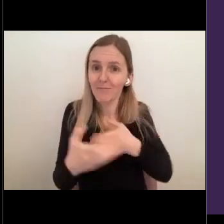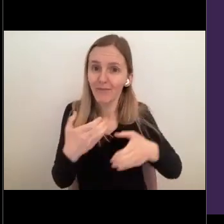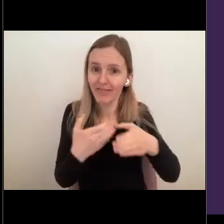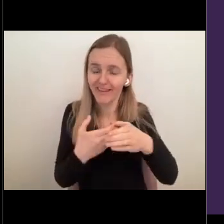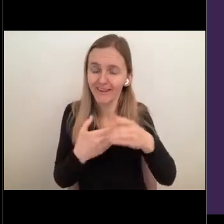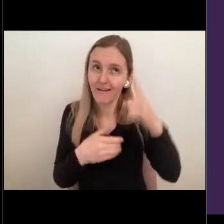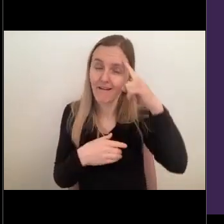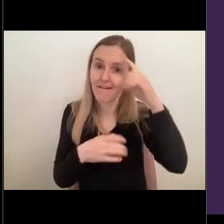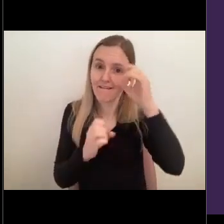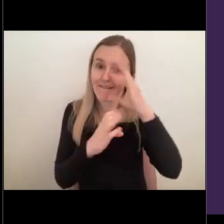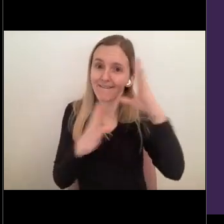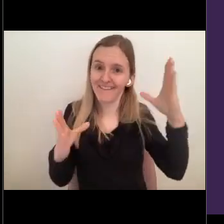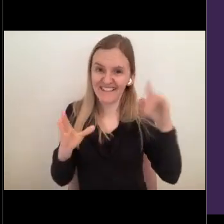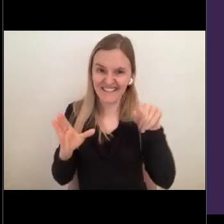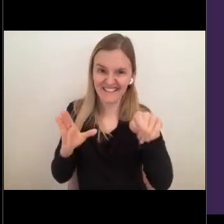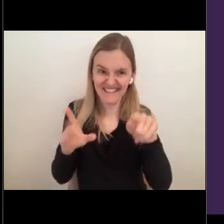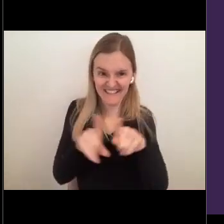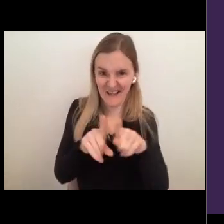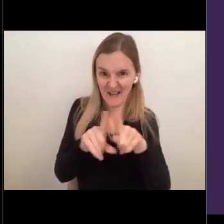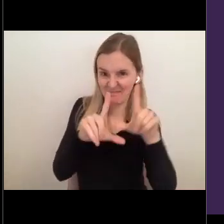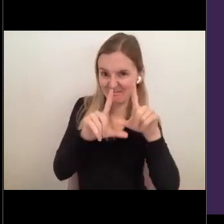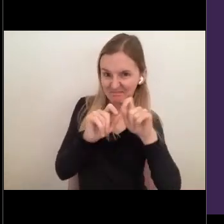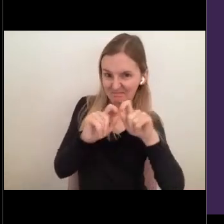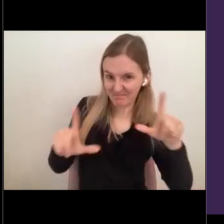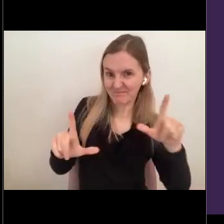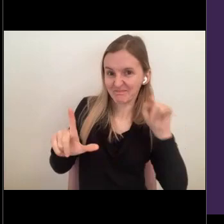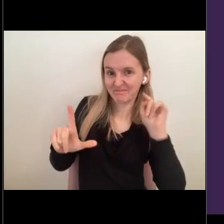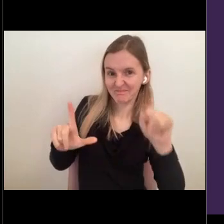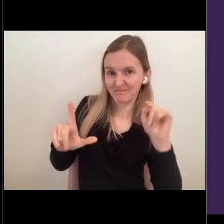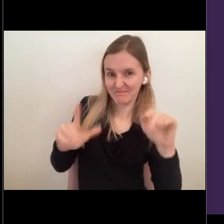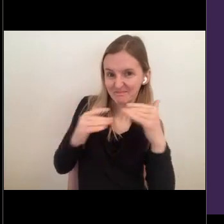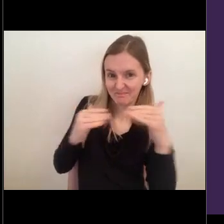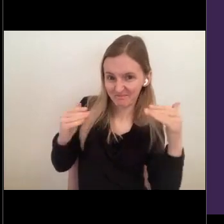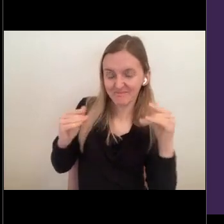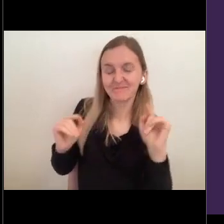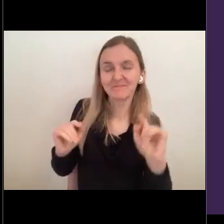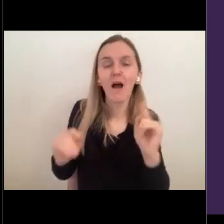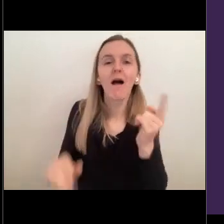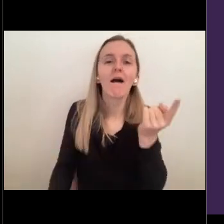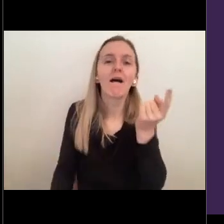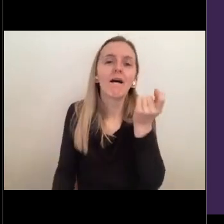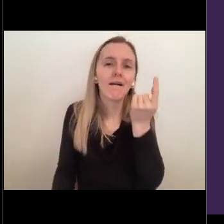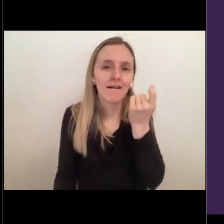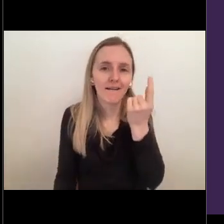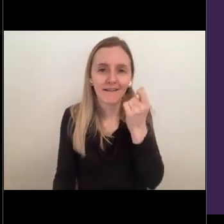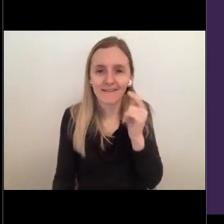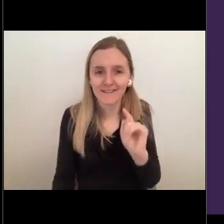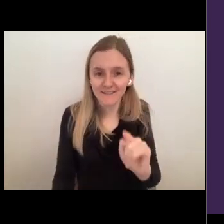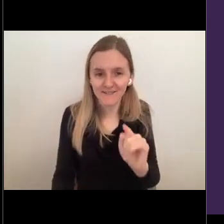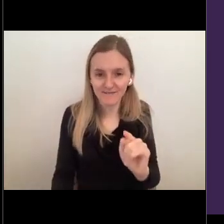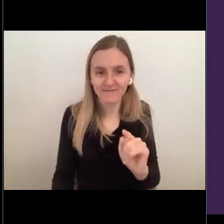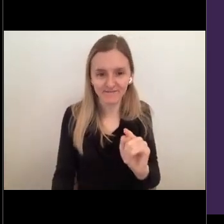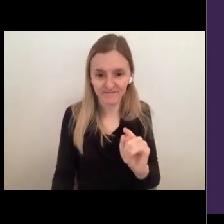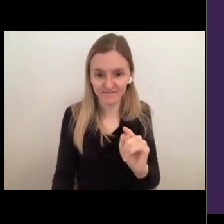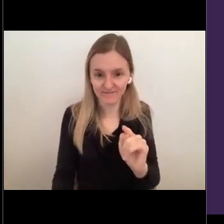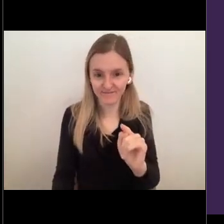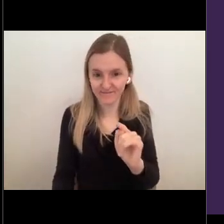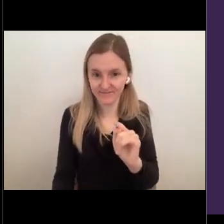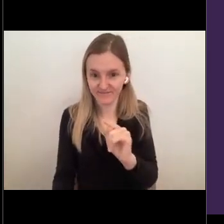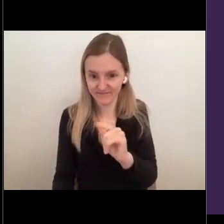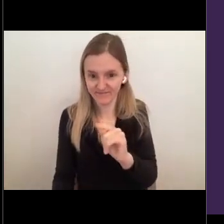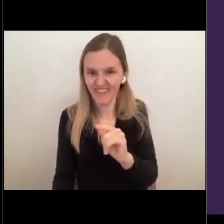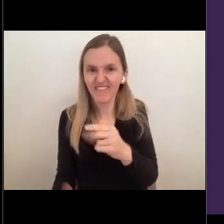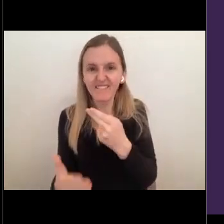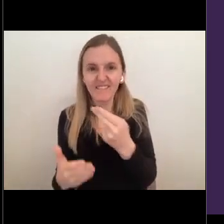it might have made a little bit more sense. We do have this person down here at the bottom, so we've got